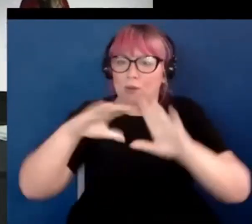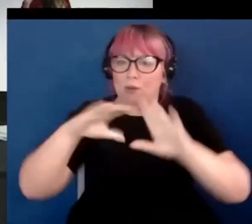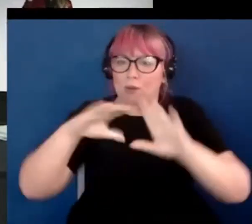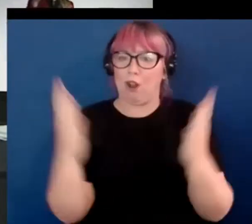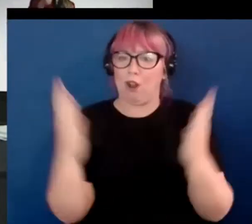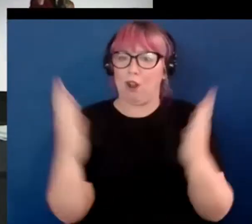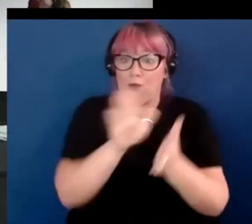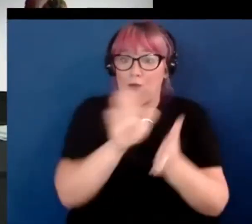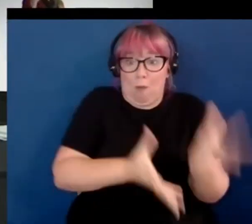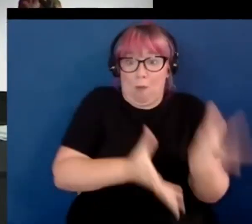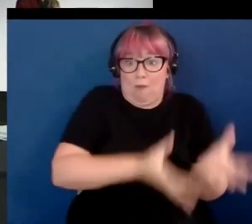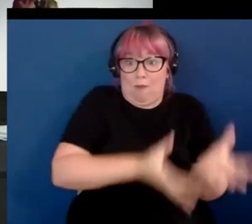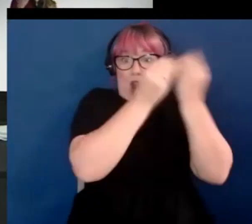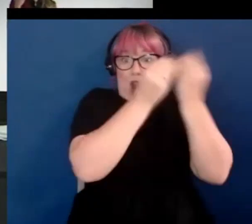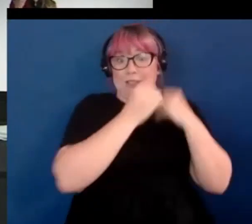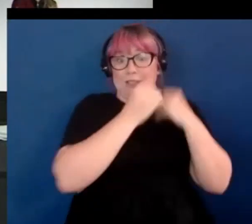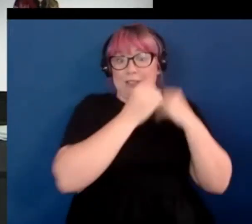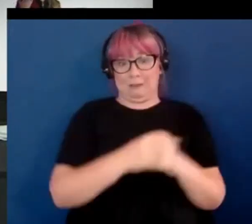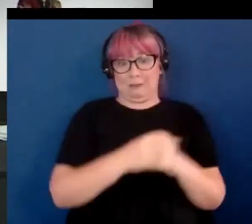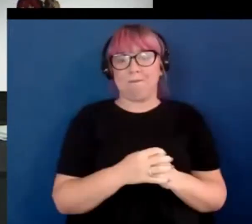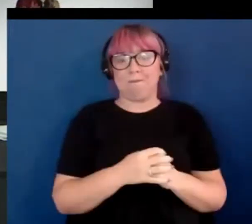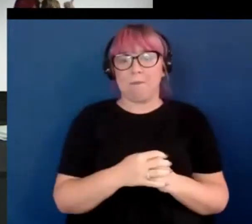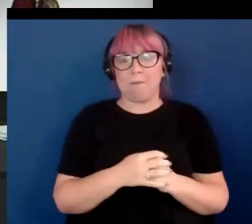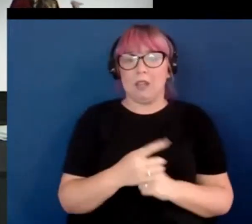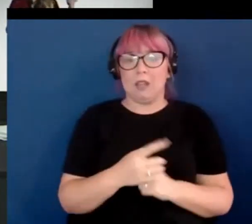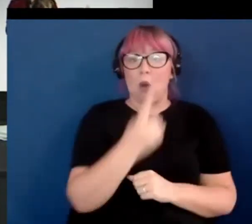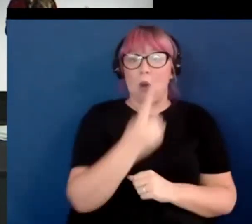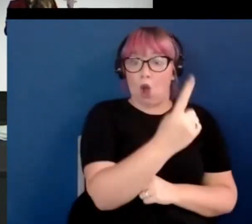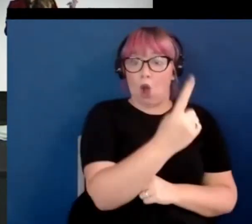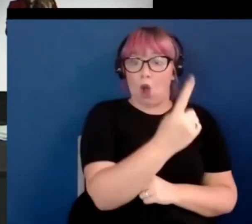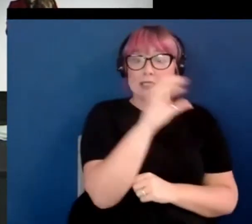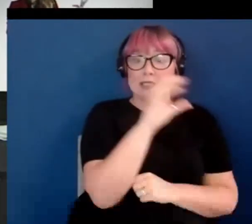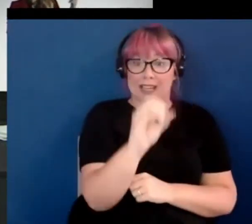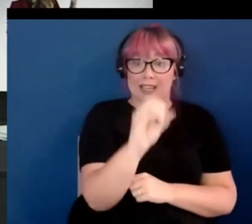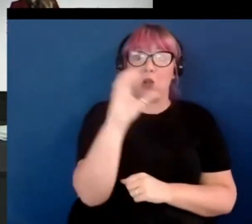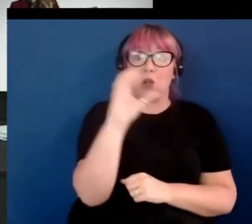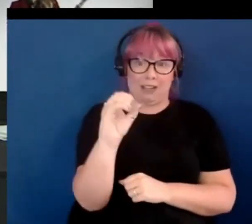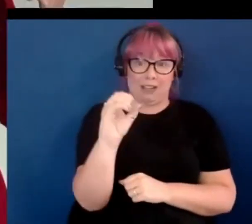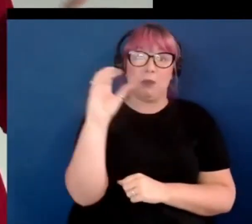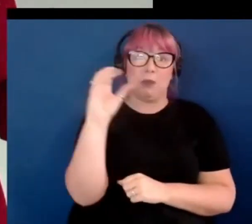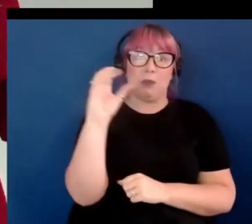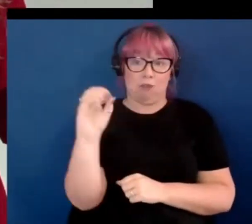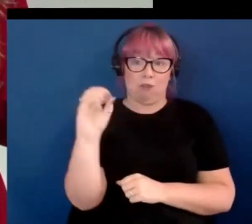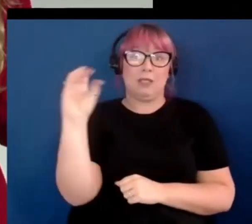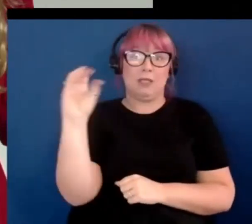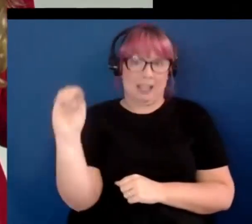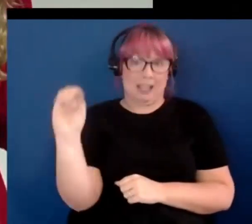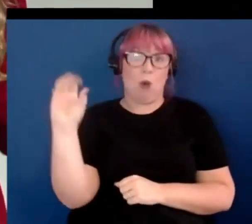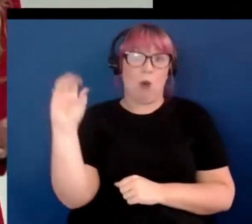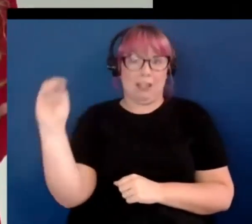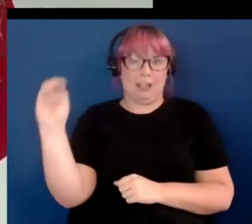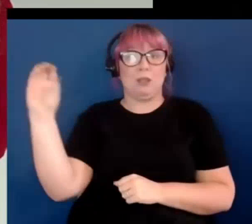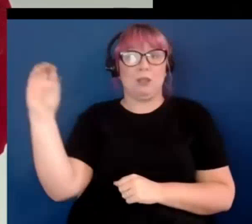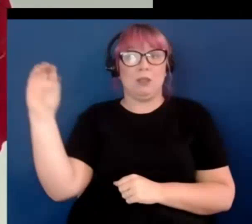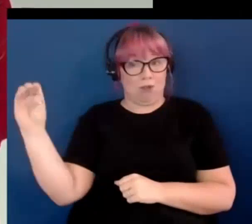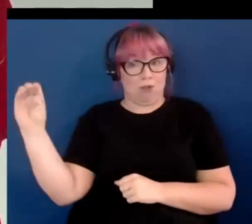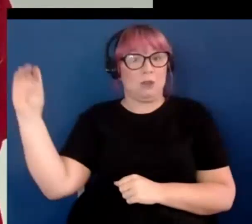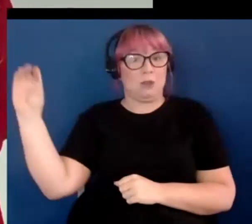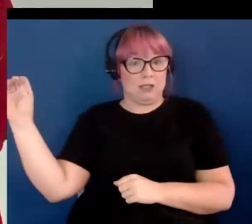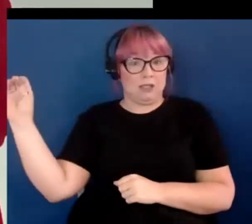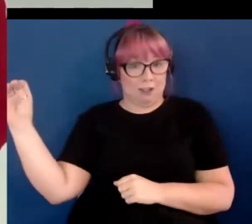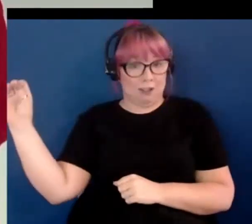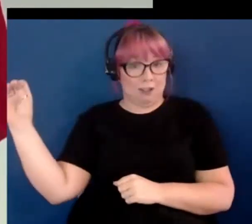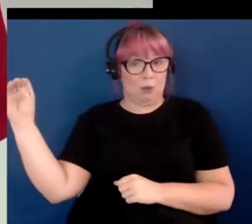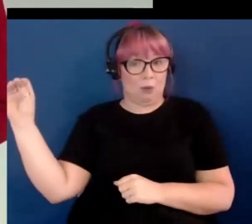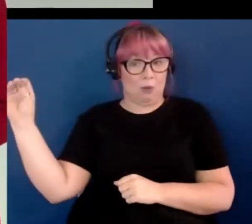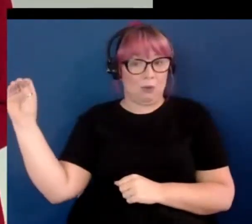1 0 0 0 0 0 0 0 0 0 0 0. That was a